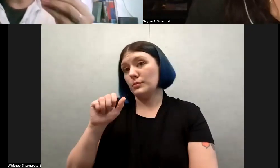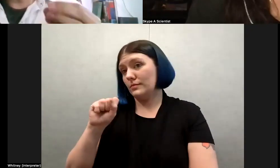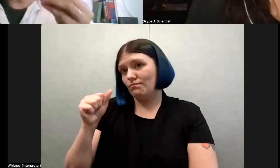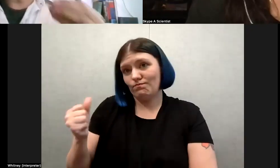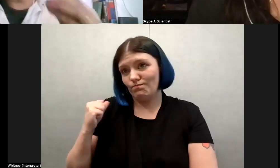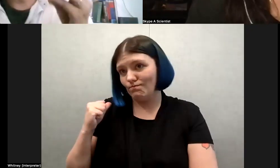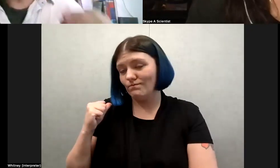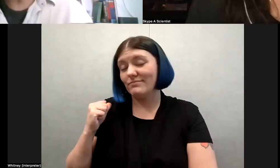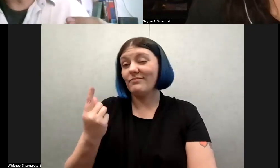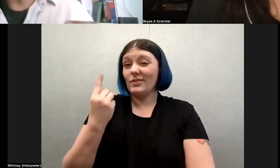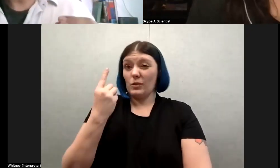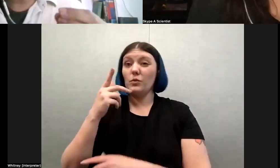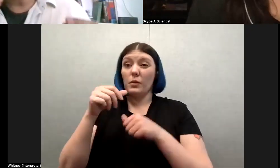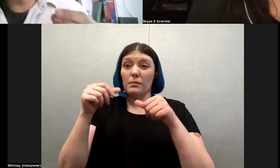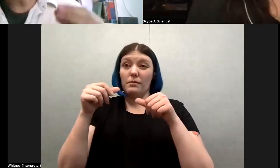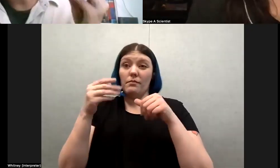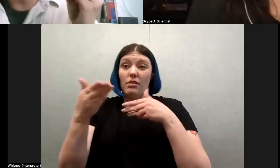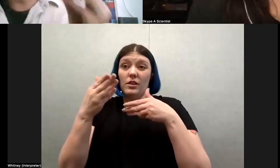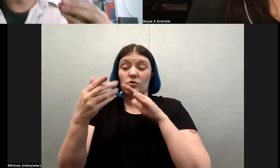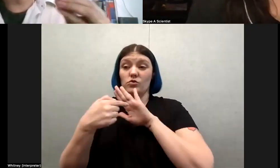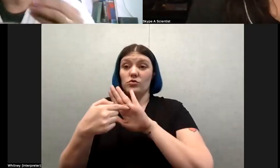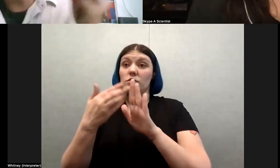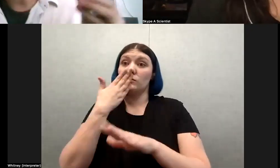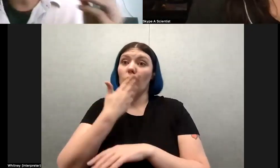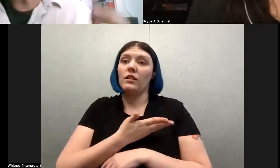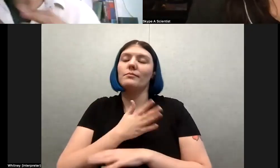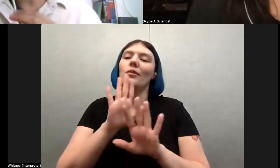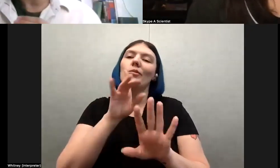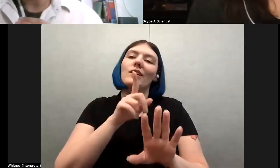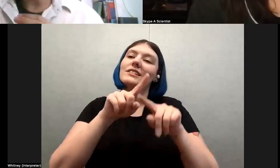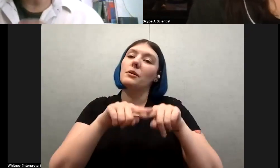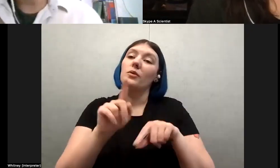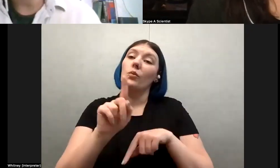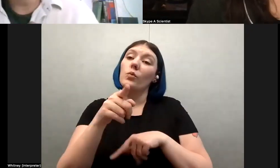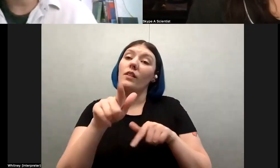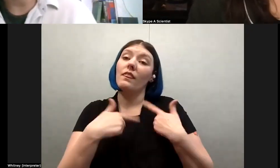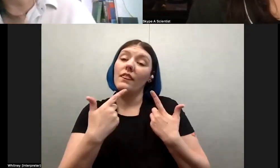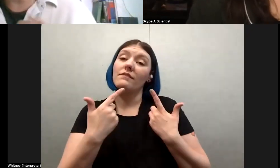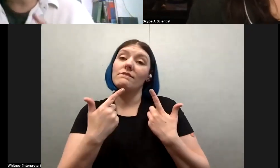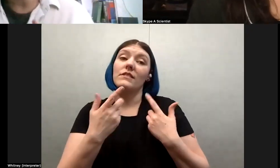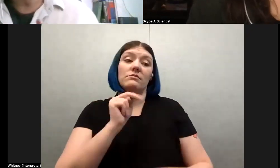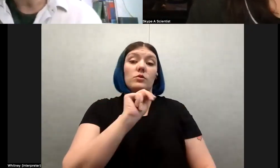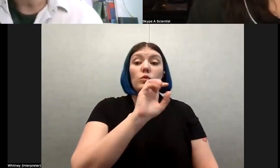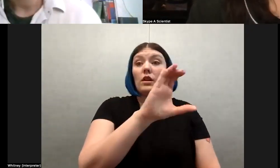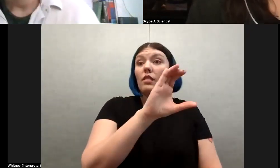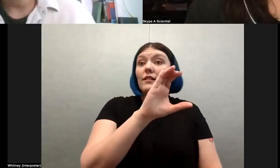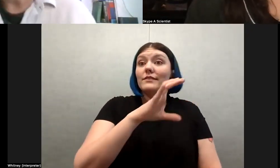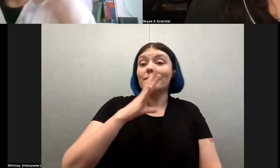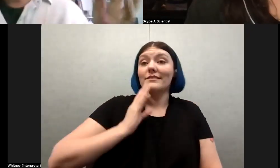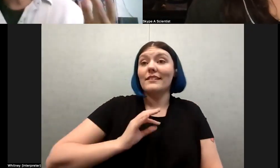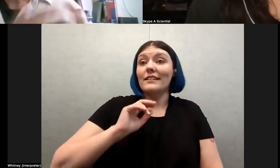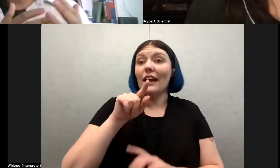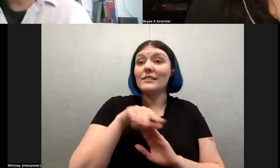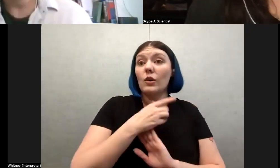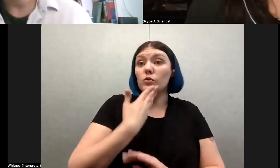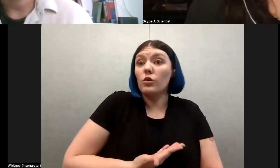one plant that's a really good indicator. But again, it really depends on where you are. If you're in North Carolina and you see cattail, it's a good thing. So